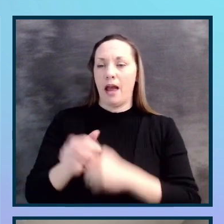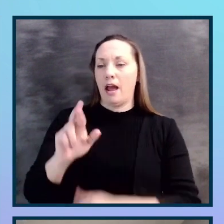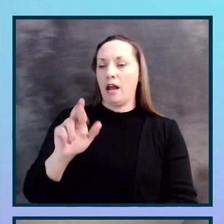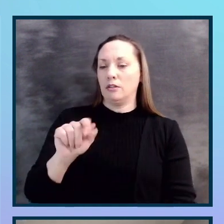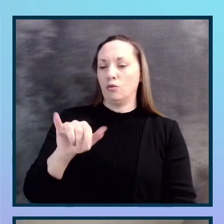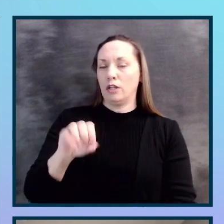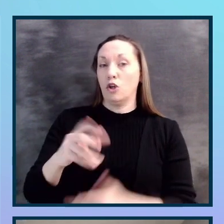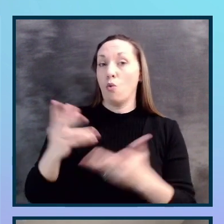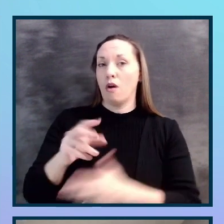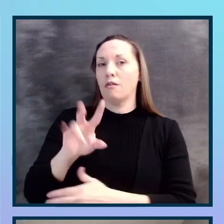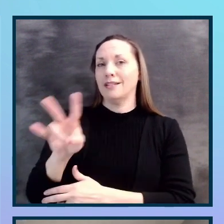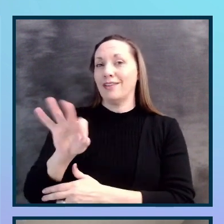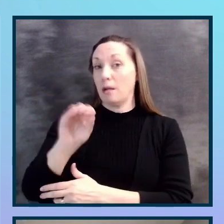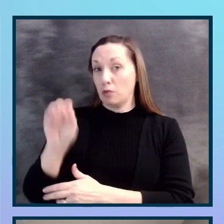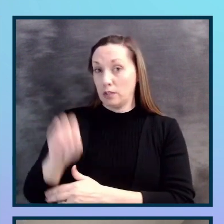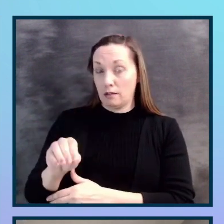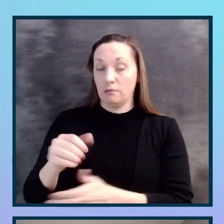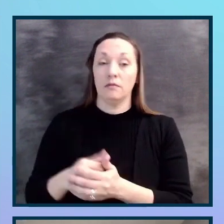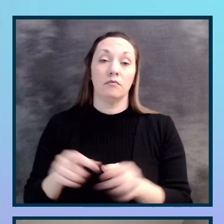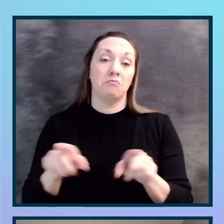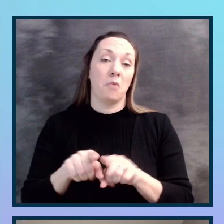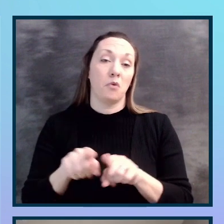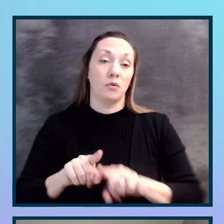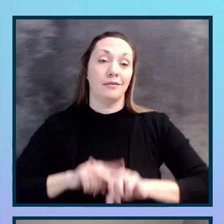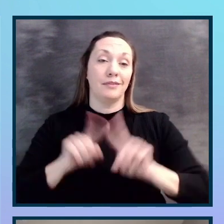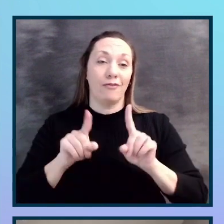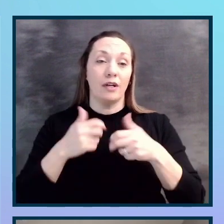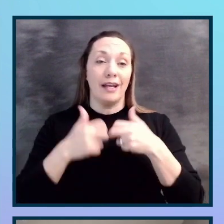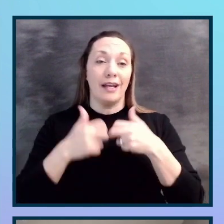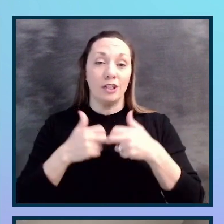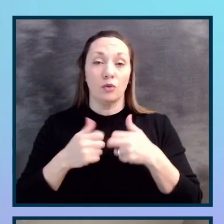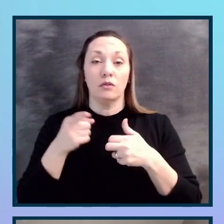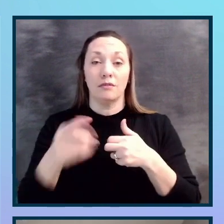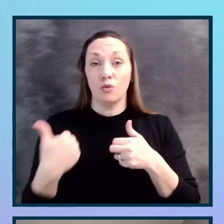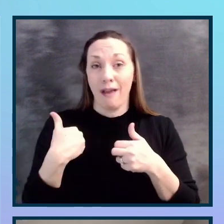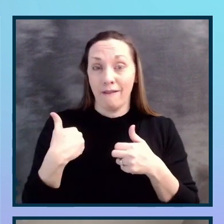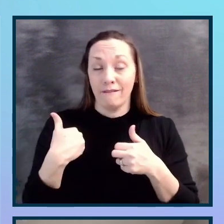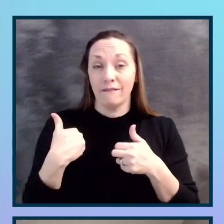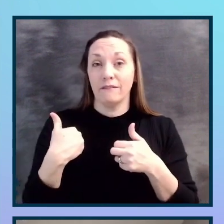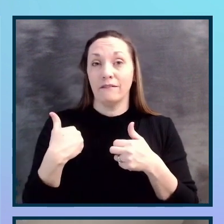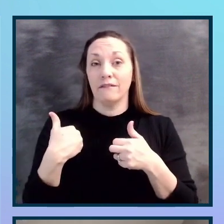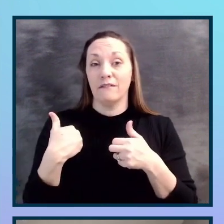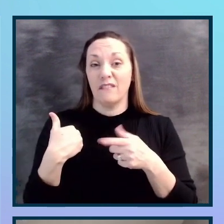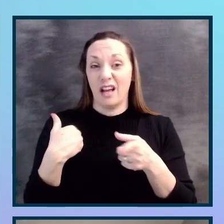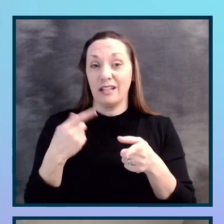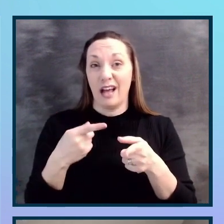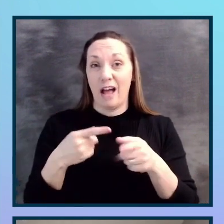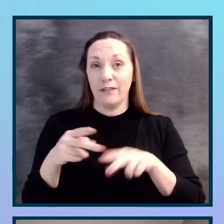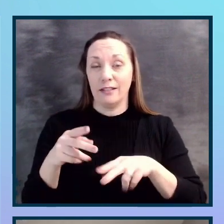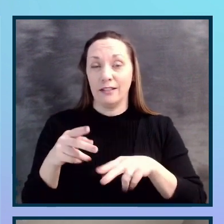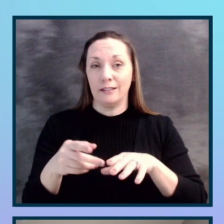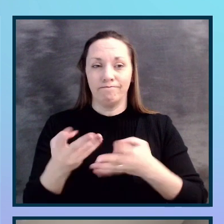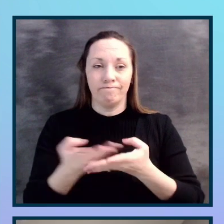of 79%. And also the different issue severities that you have on this scan. When you